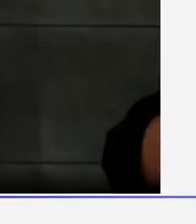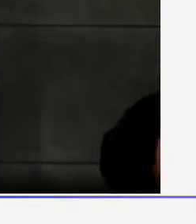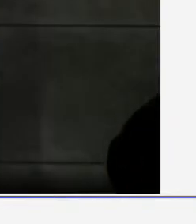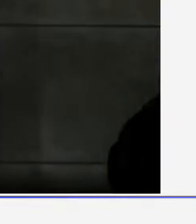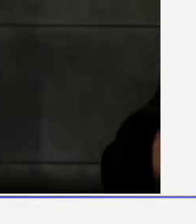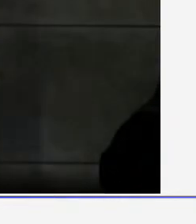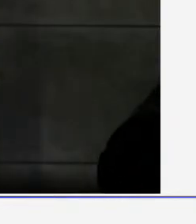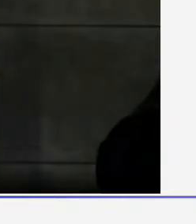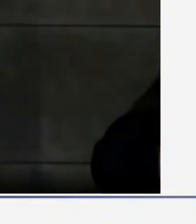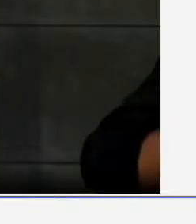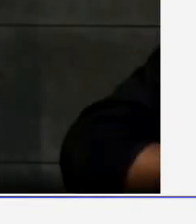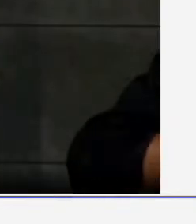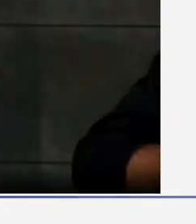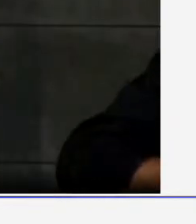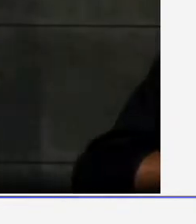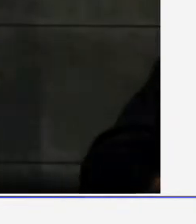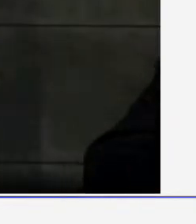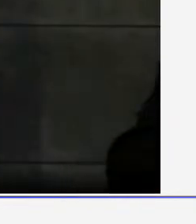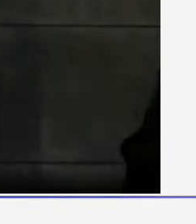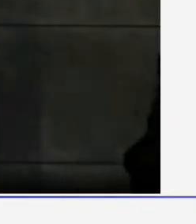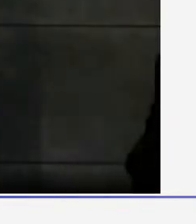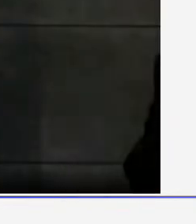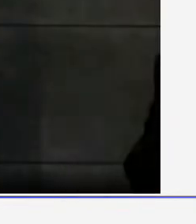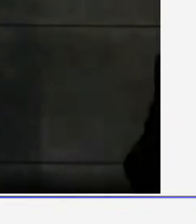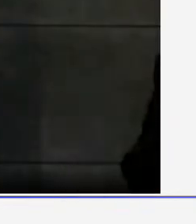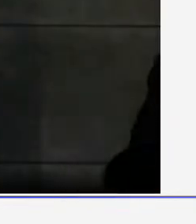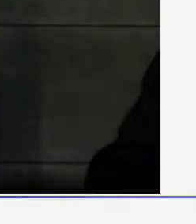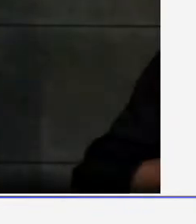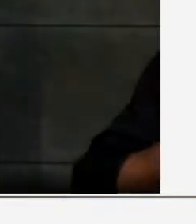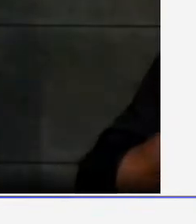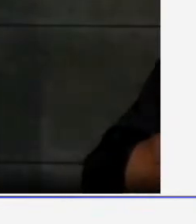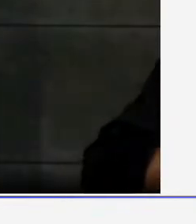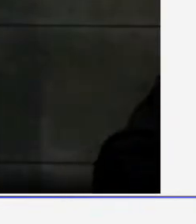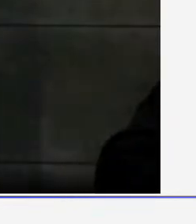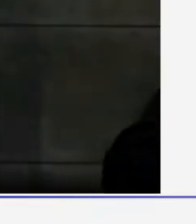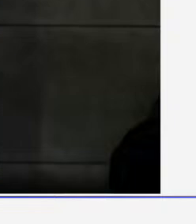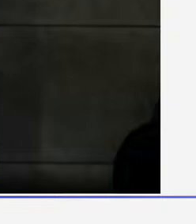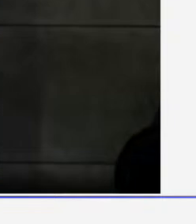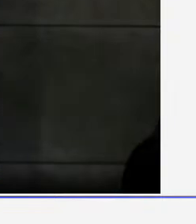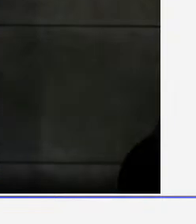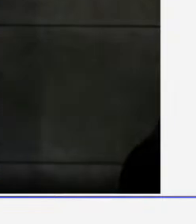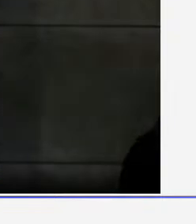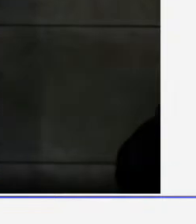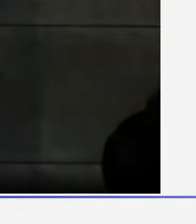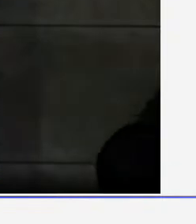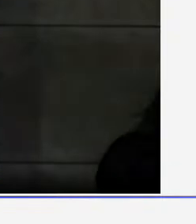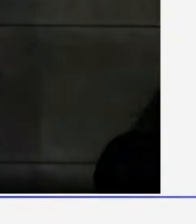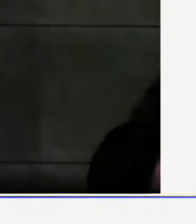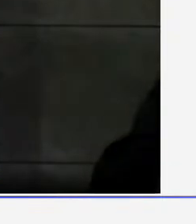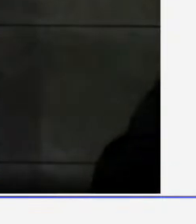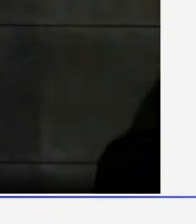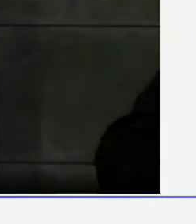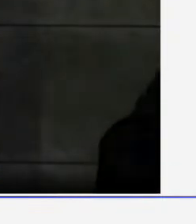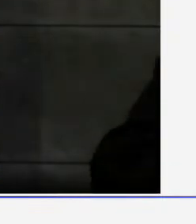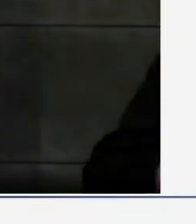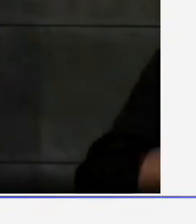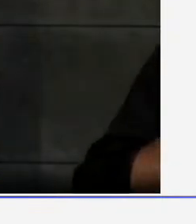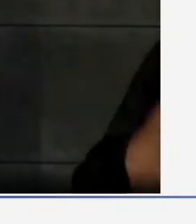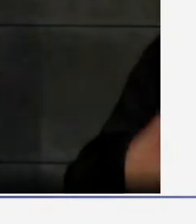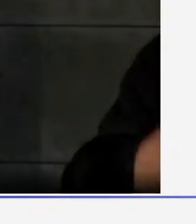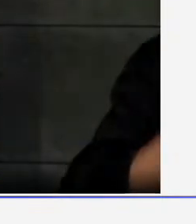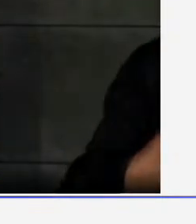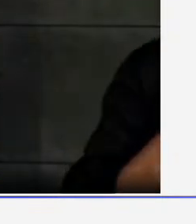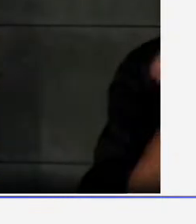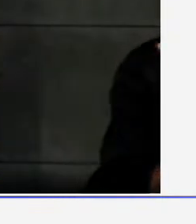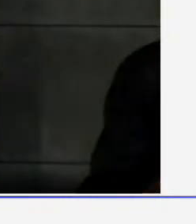incredible strides. I mean, you just look at how far we've come, the lead times, the accuracy, hurricane forecasting, as well as storm surge watches and warnings.